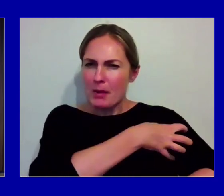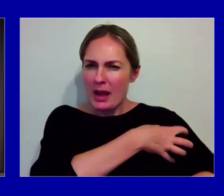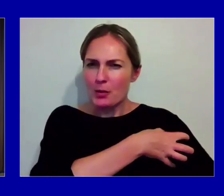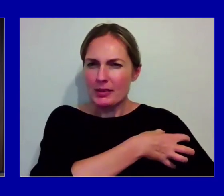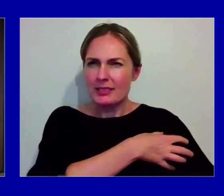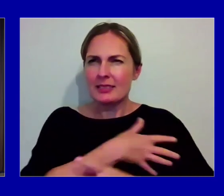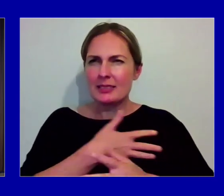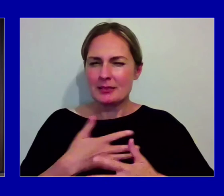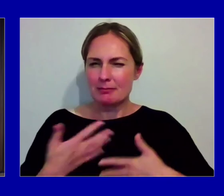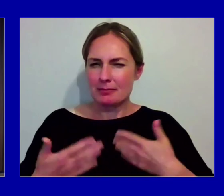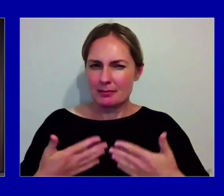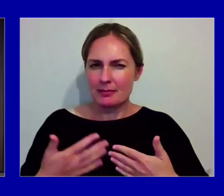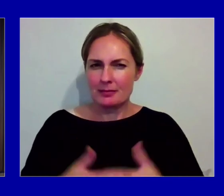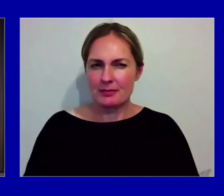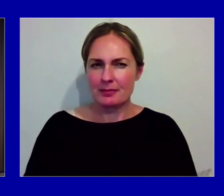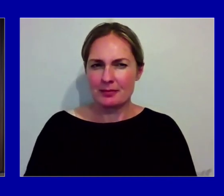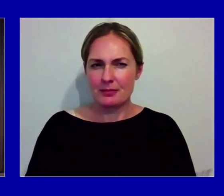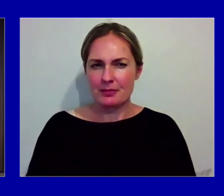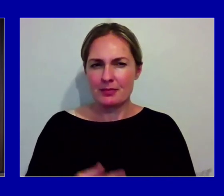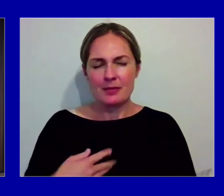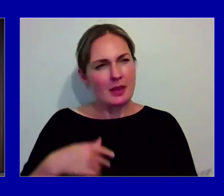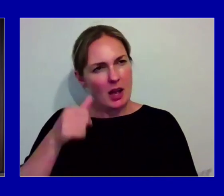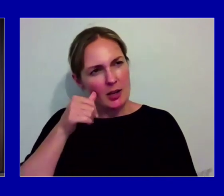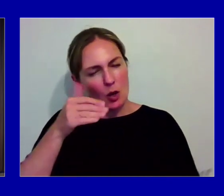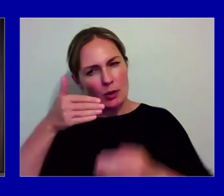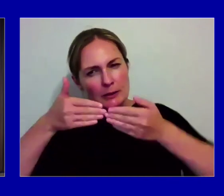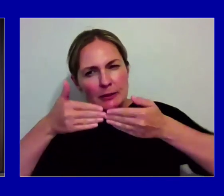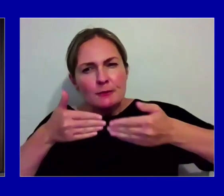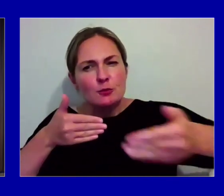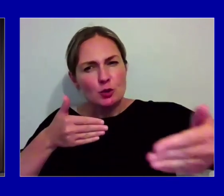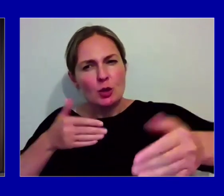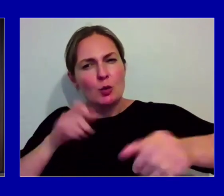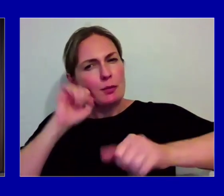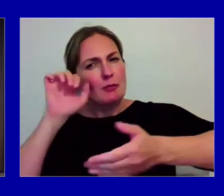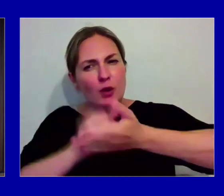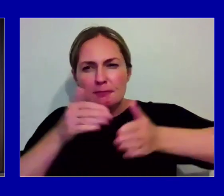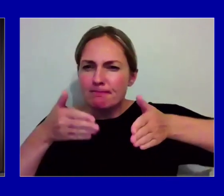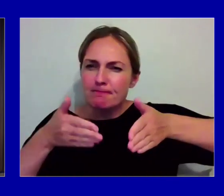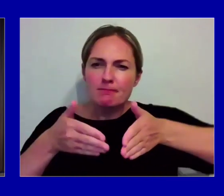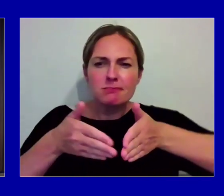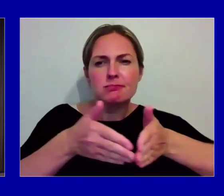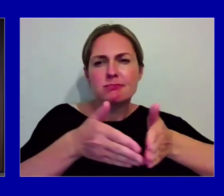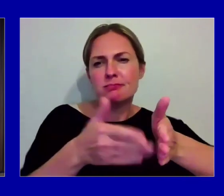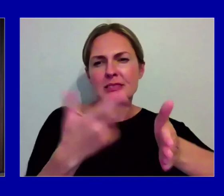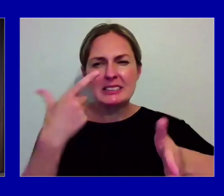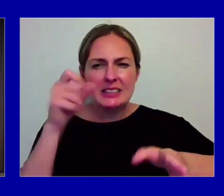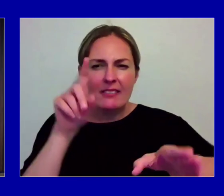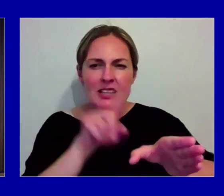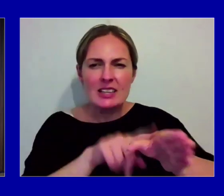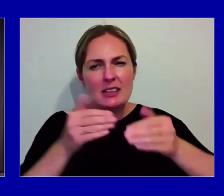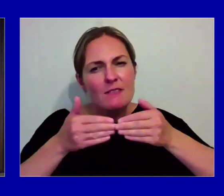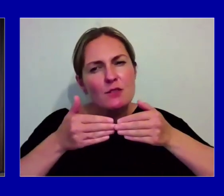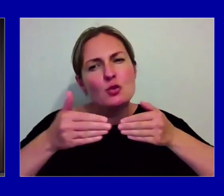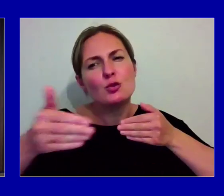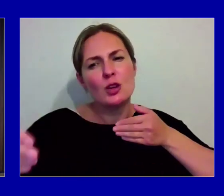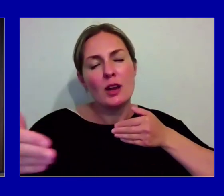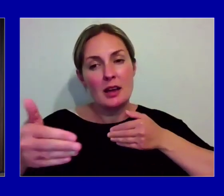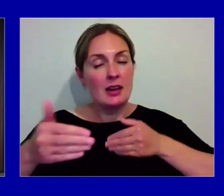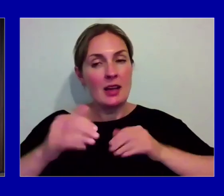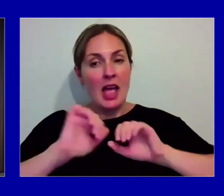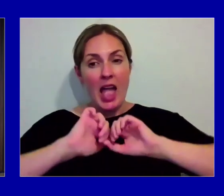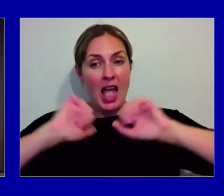is 70 years in the future that we are on the right path, that the future that we can imagine, but we'll never see, um,